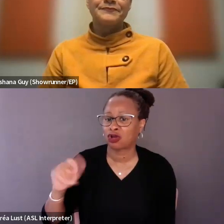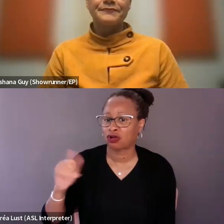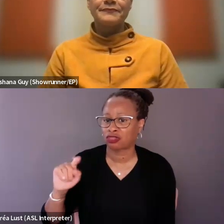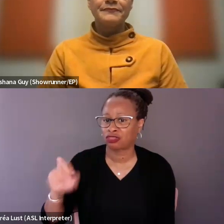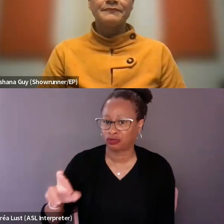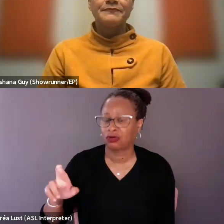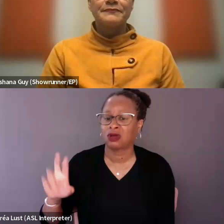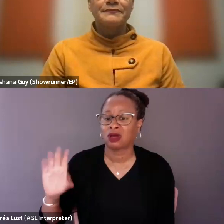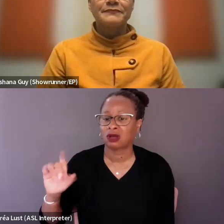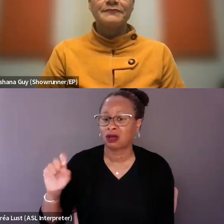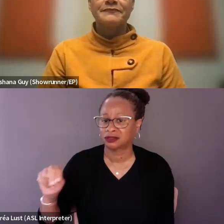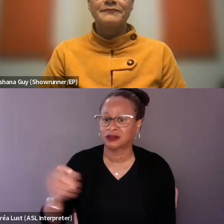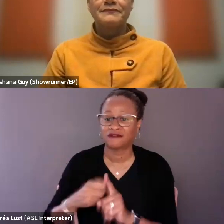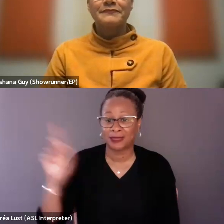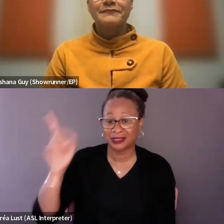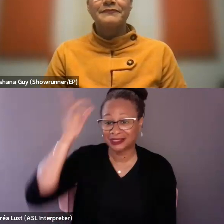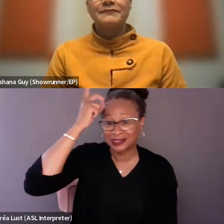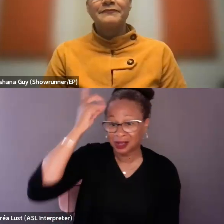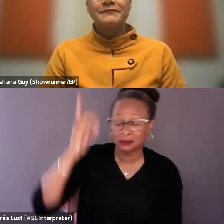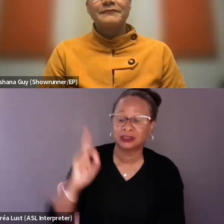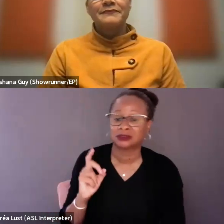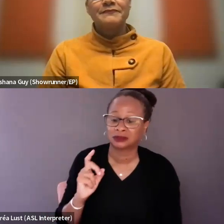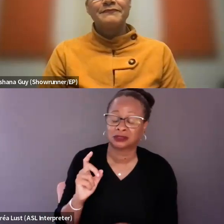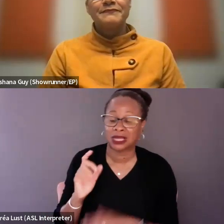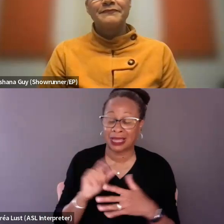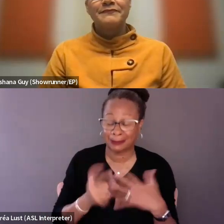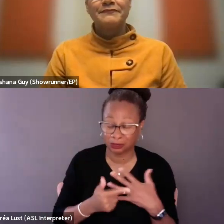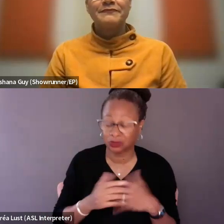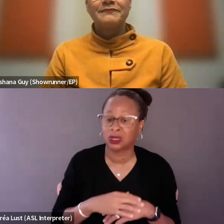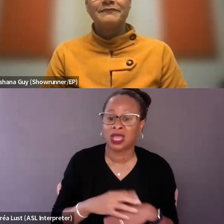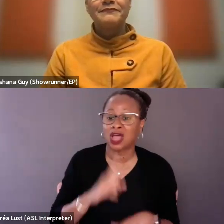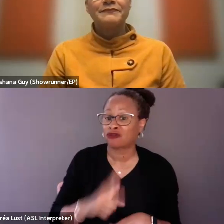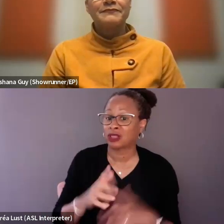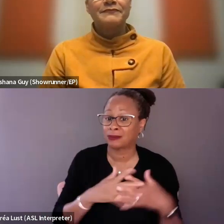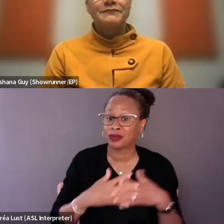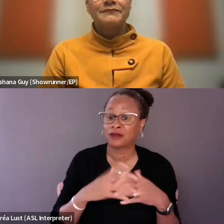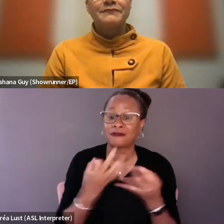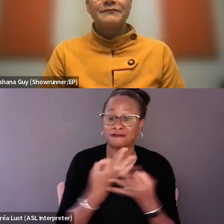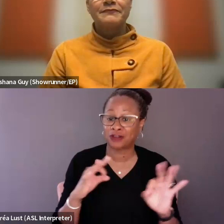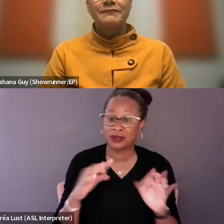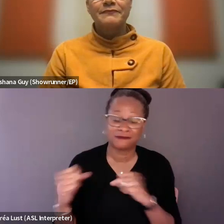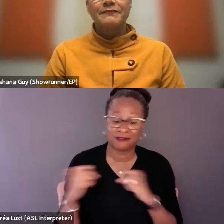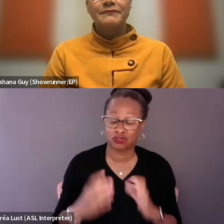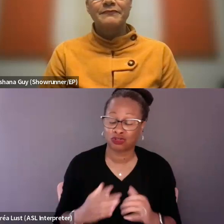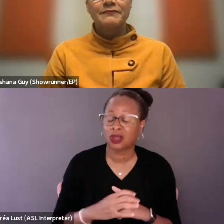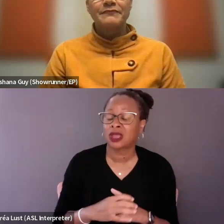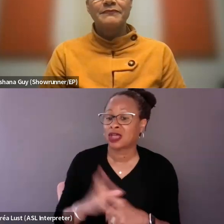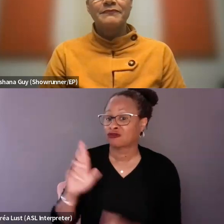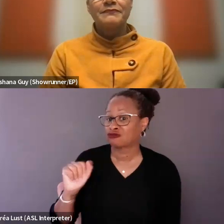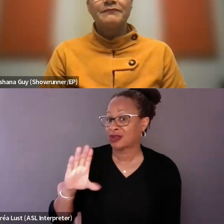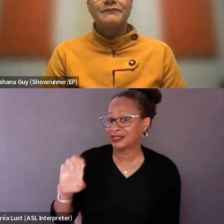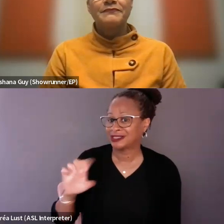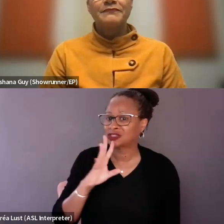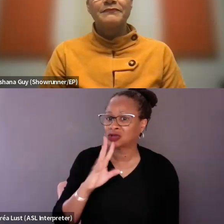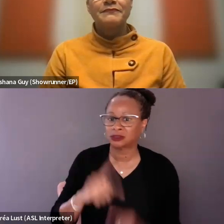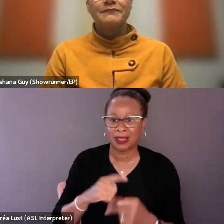episode, a real American freedom fighter, and the race episode, which talks about Black maternal health